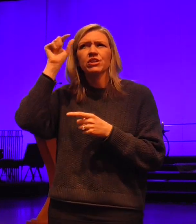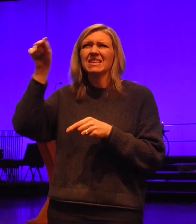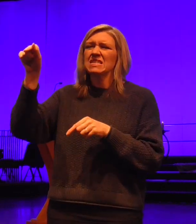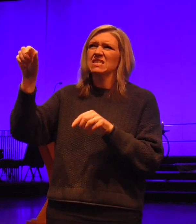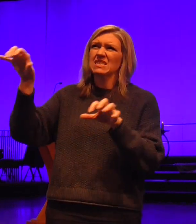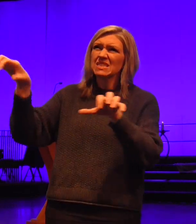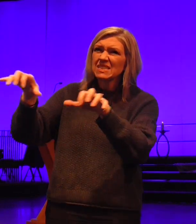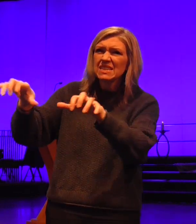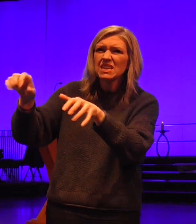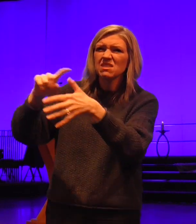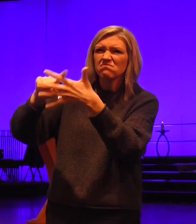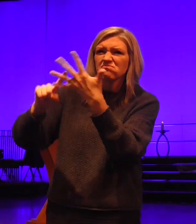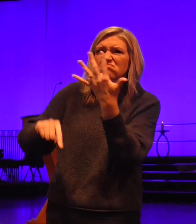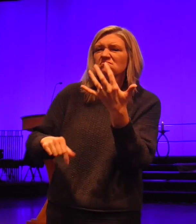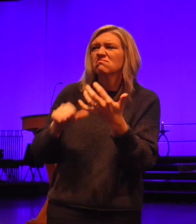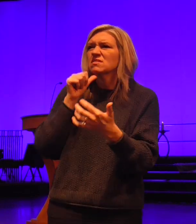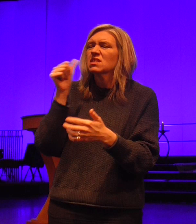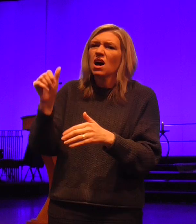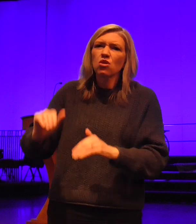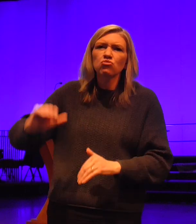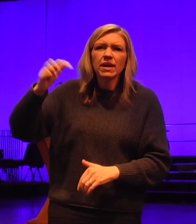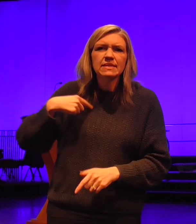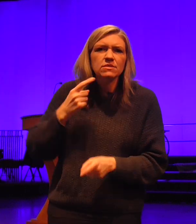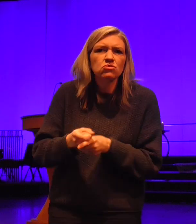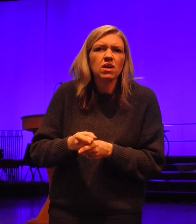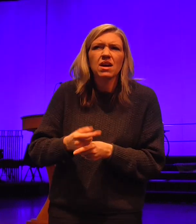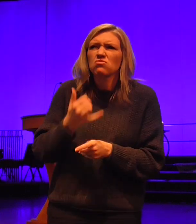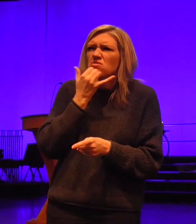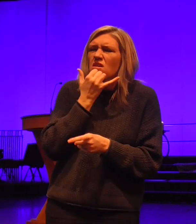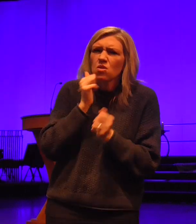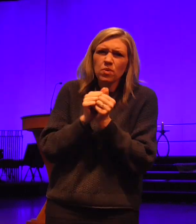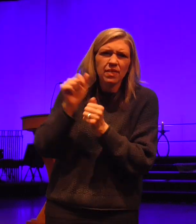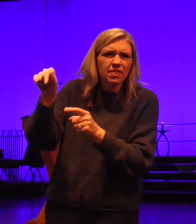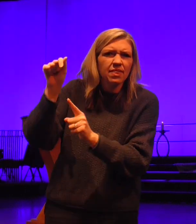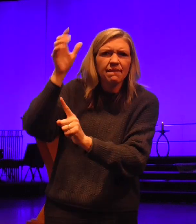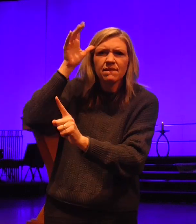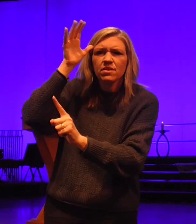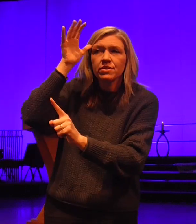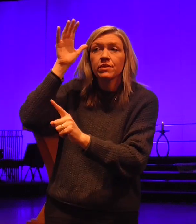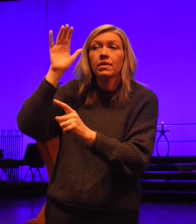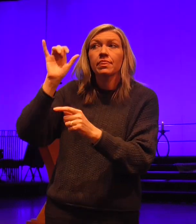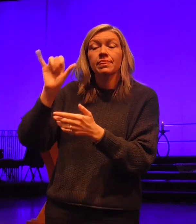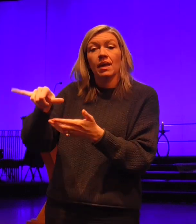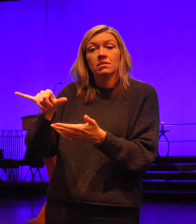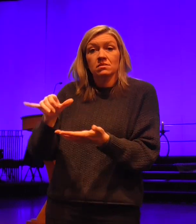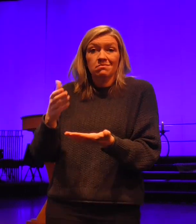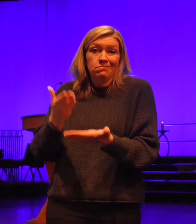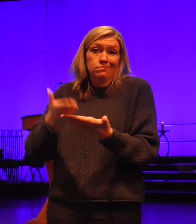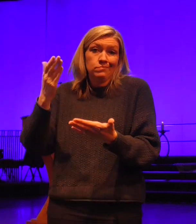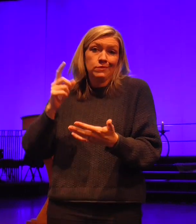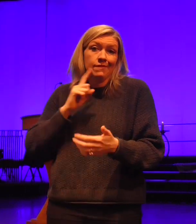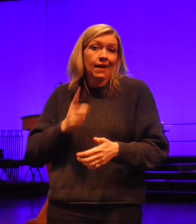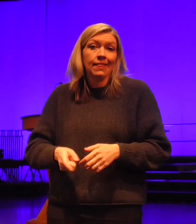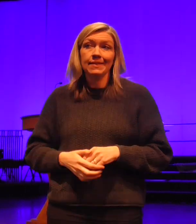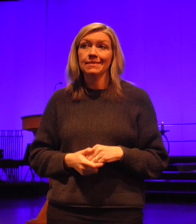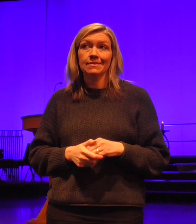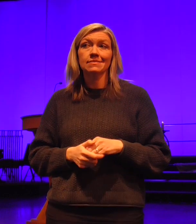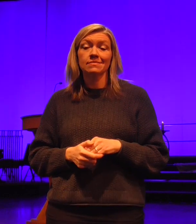He didn't do me right. He didn't raise me right. What was wrong with him? And you know what? All that's totally valid. Totally